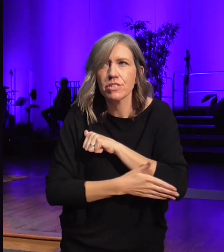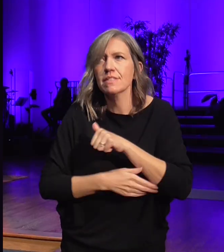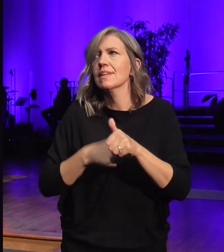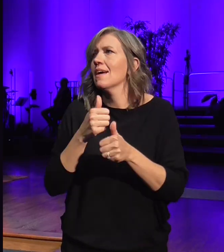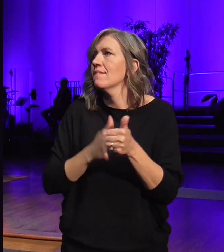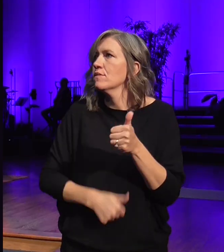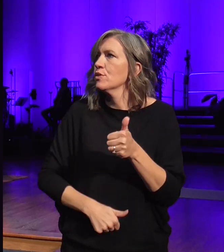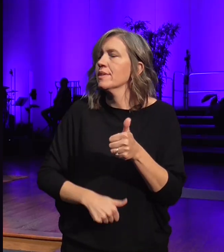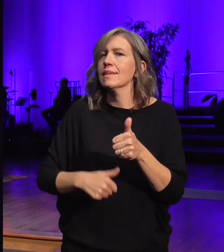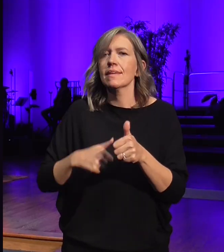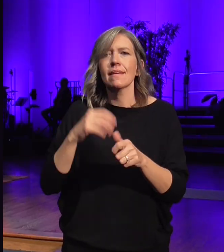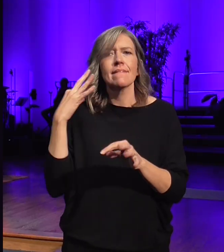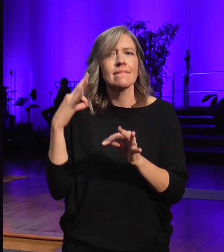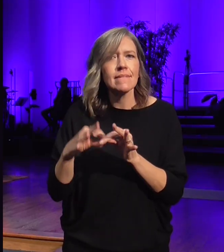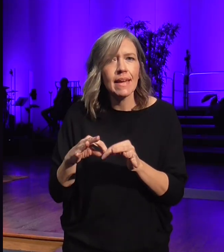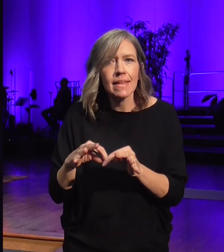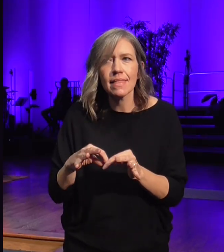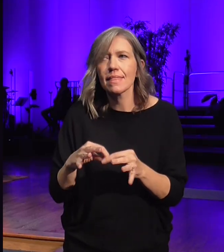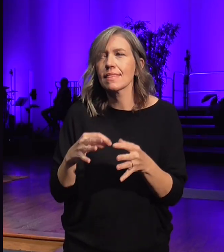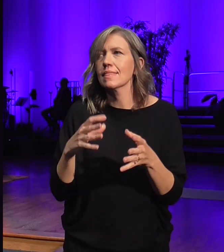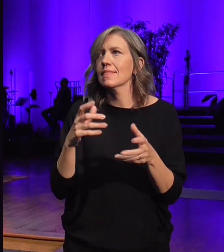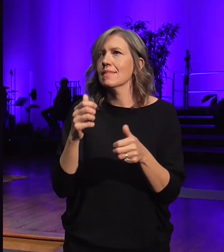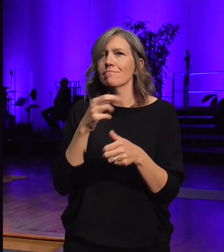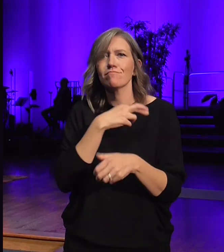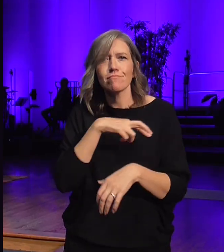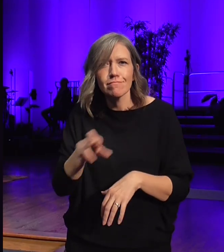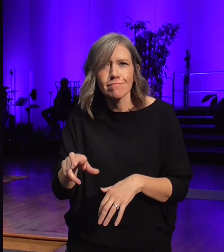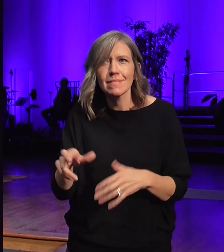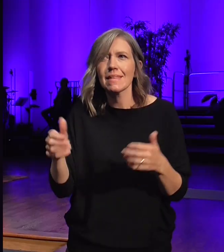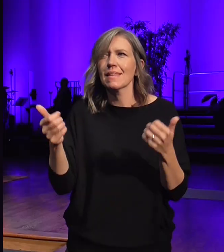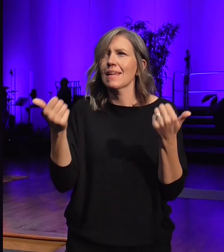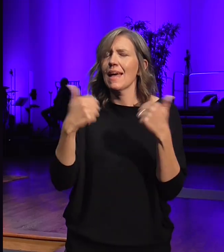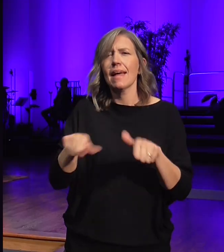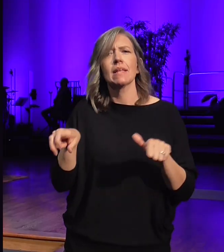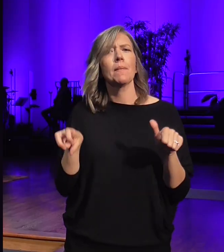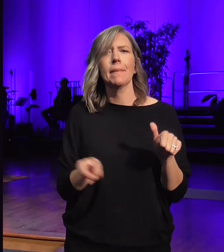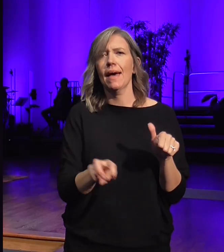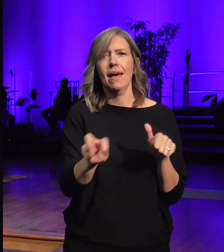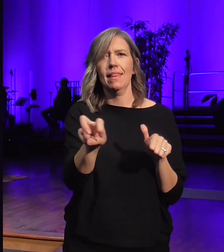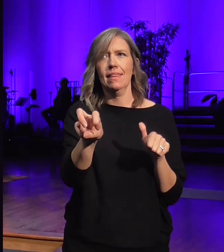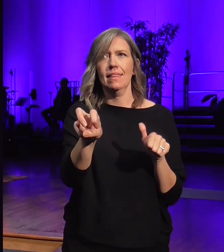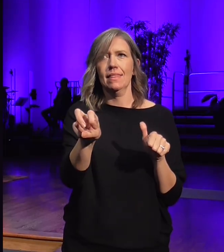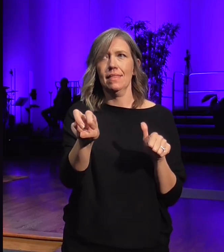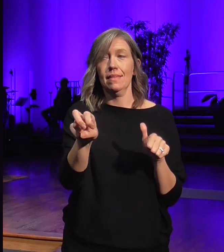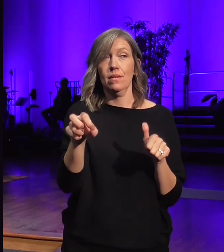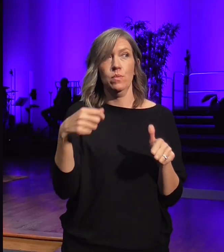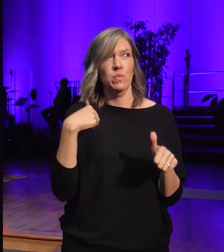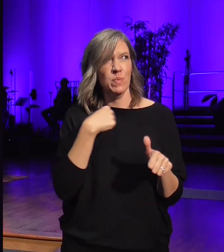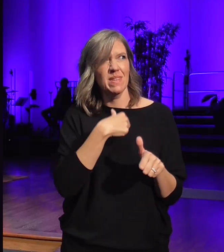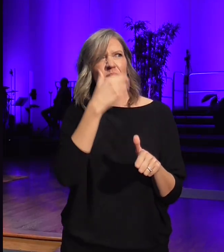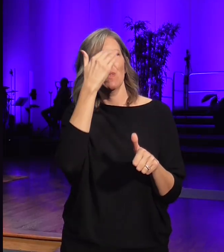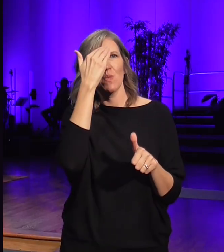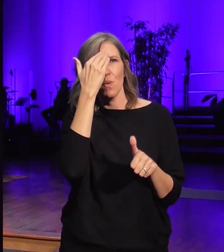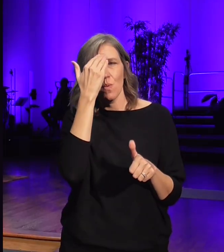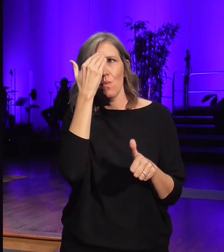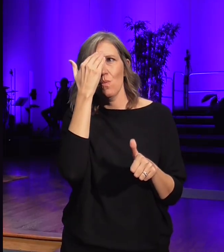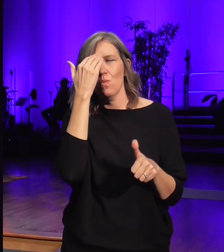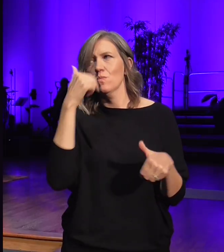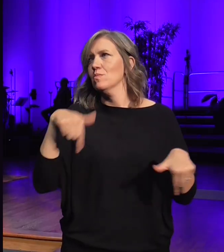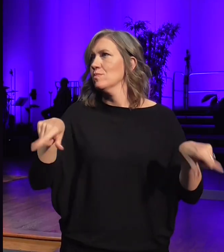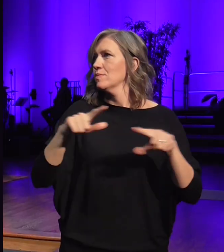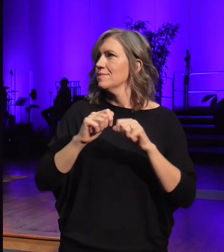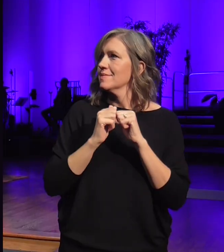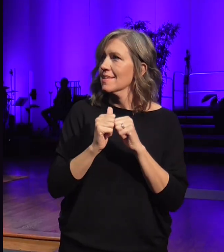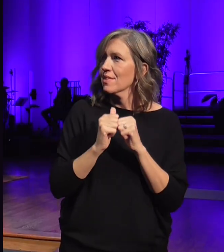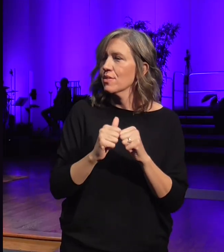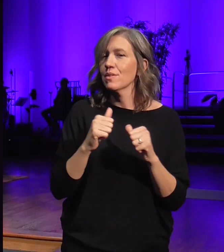every tradition of faith, to every path that anyone walks. For we know here together the